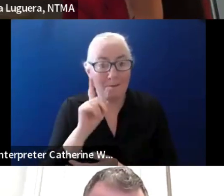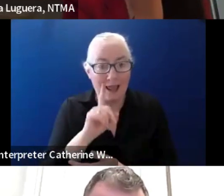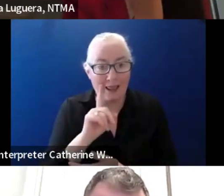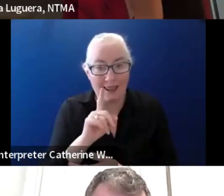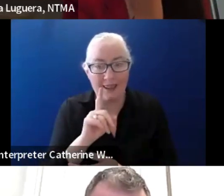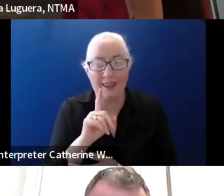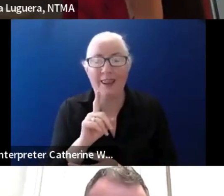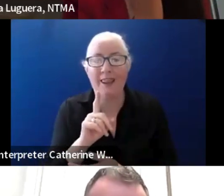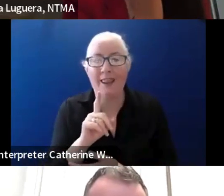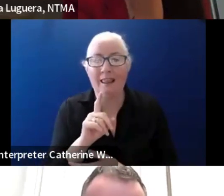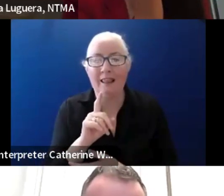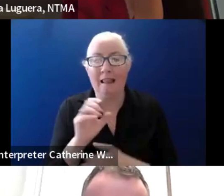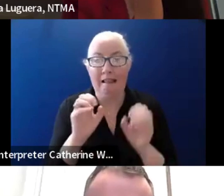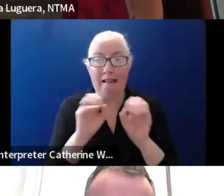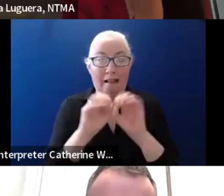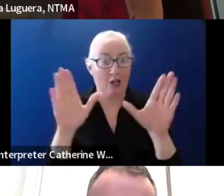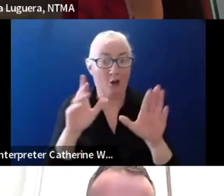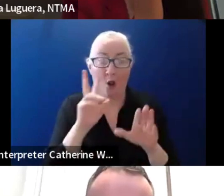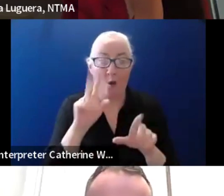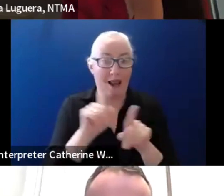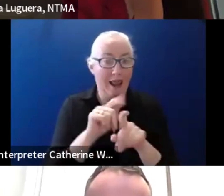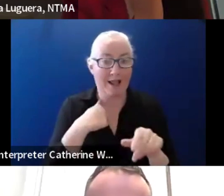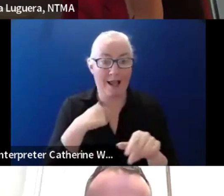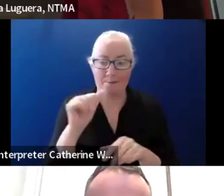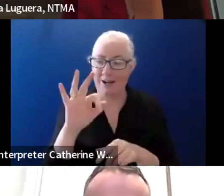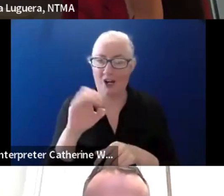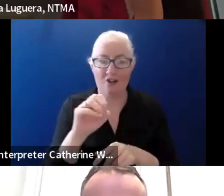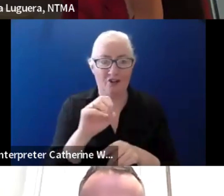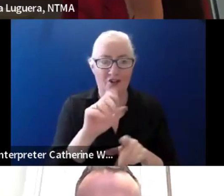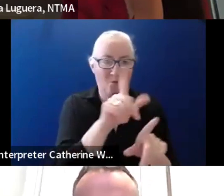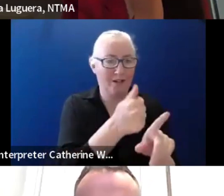I clearly look like I'm 21. No, I'm 50.